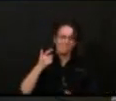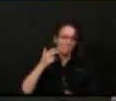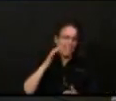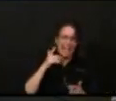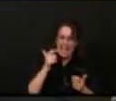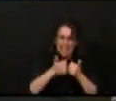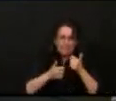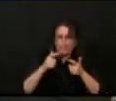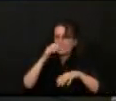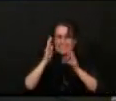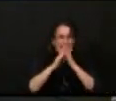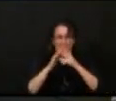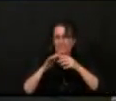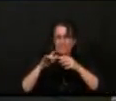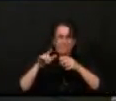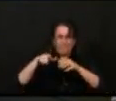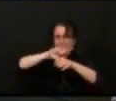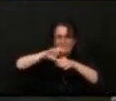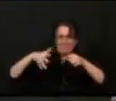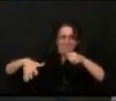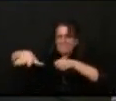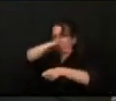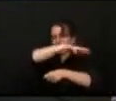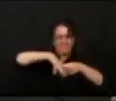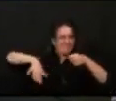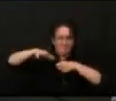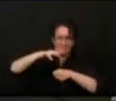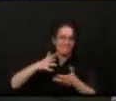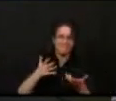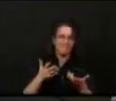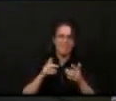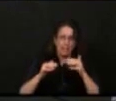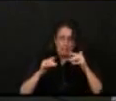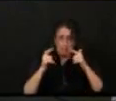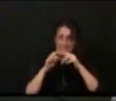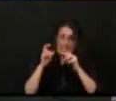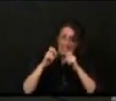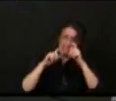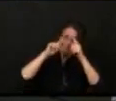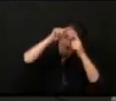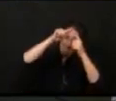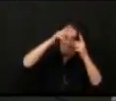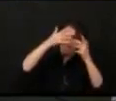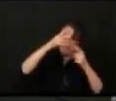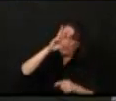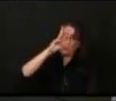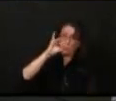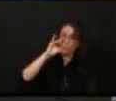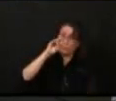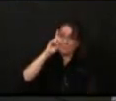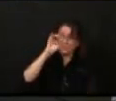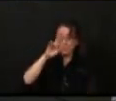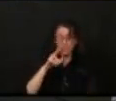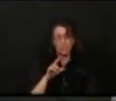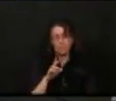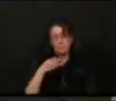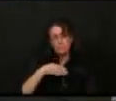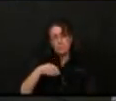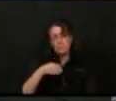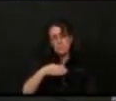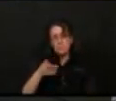Guilford. But I don't know if I would guess the number of buildings in Brattleboro is around